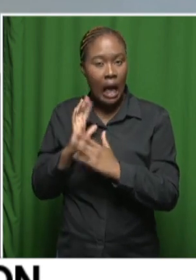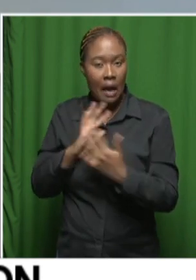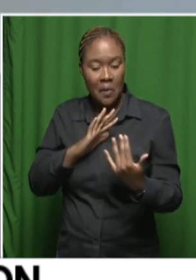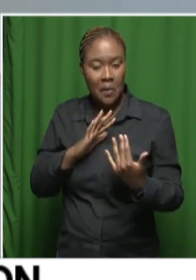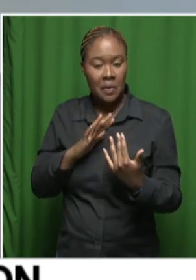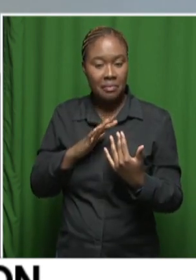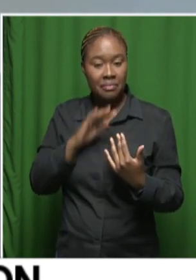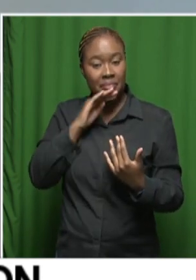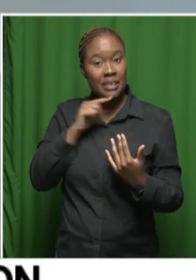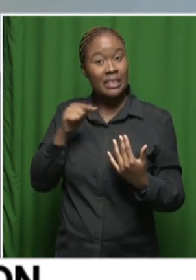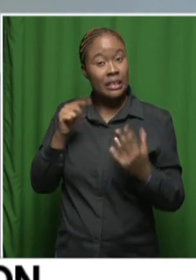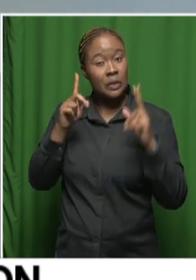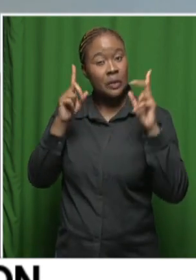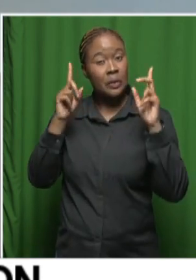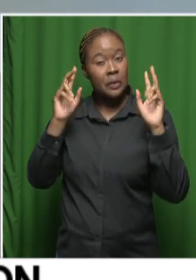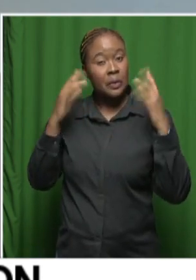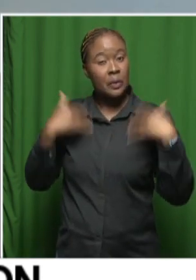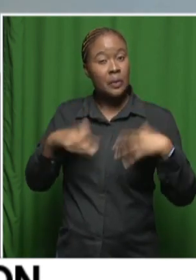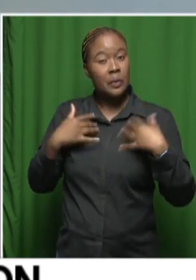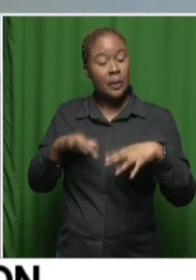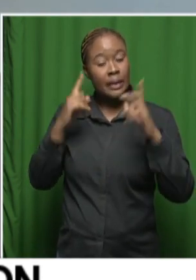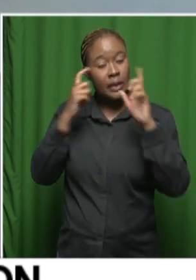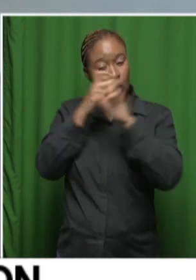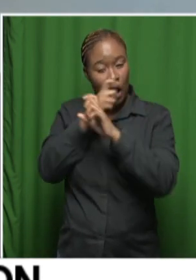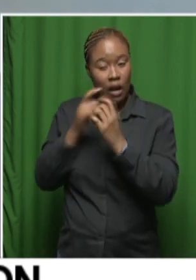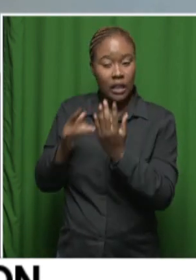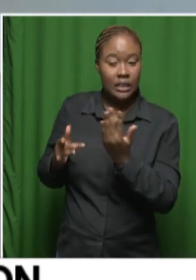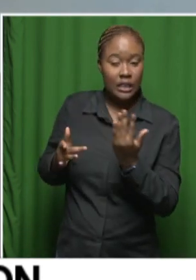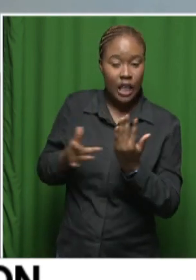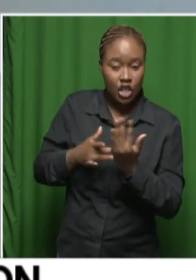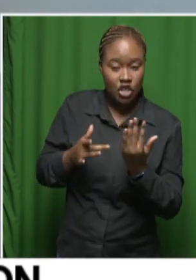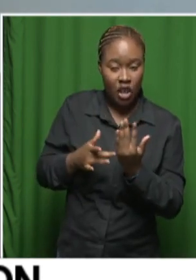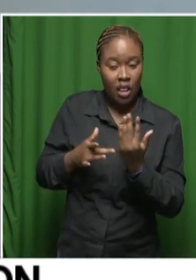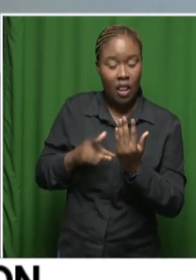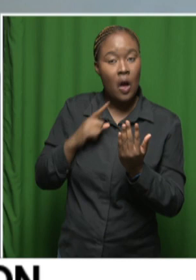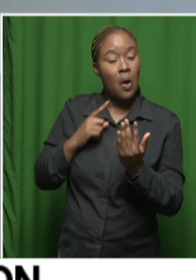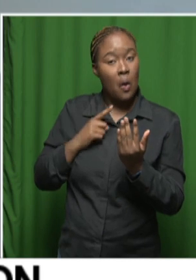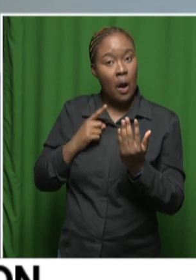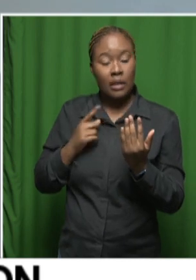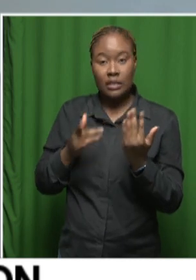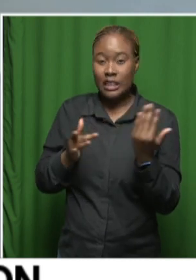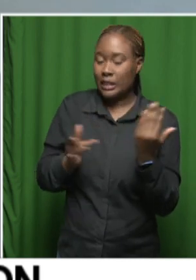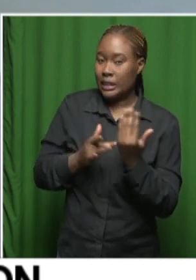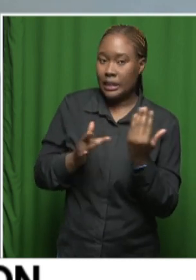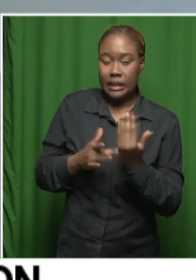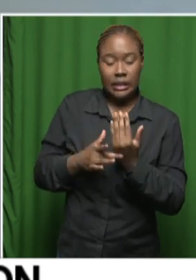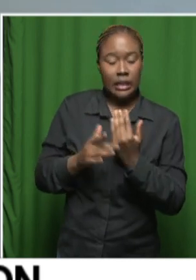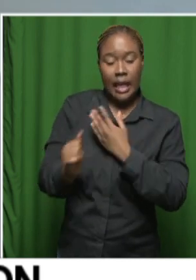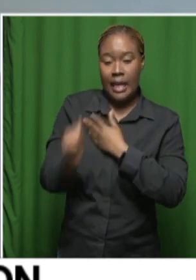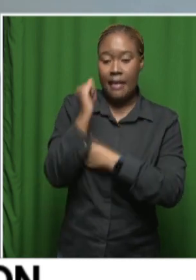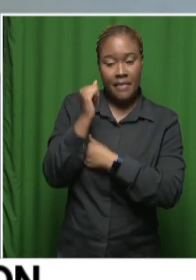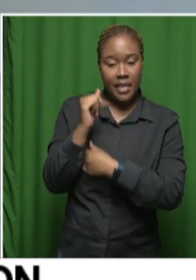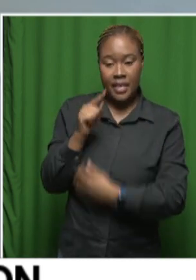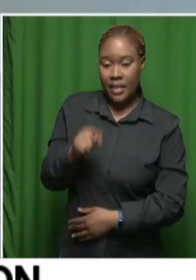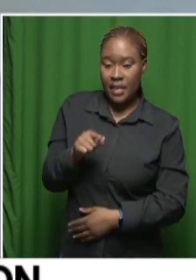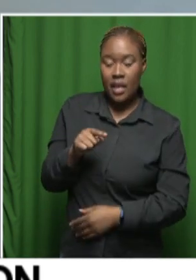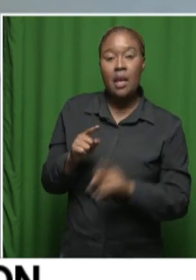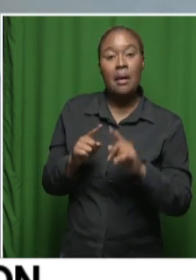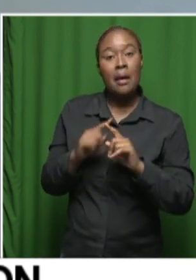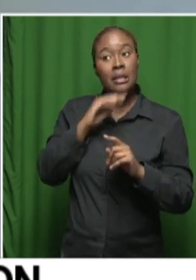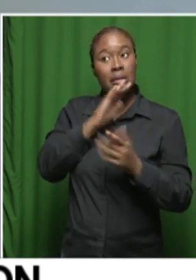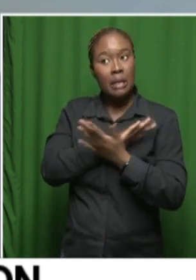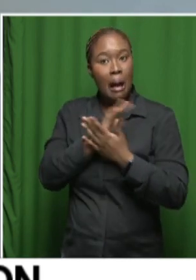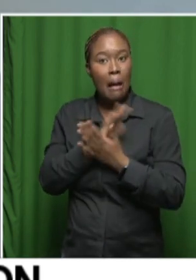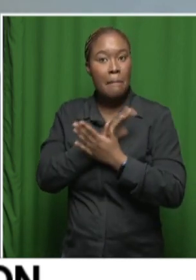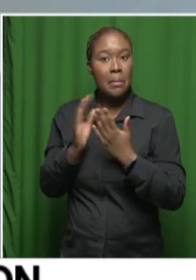to be a very technical field, because the digital twins technology uses quite a lot of technology. But you will have certain students who do